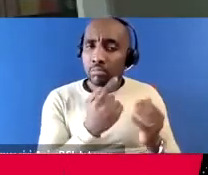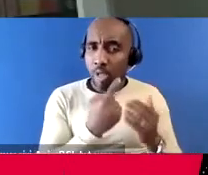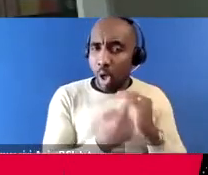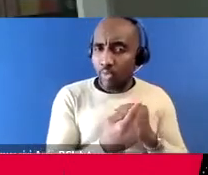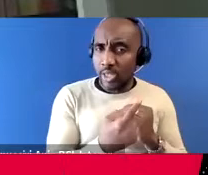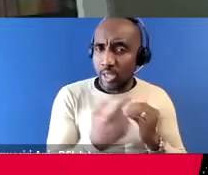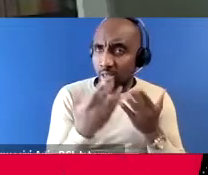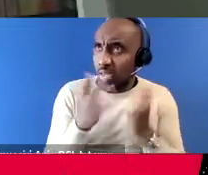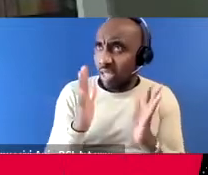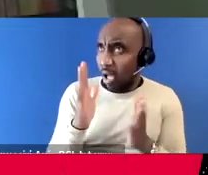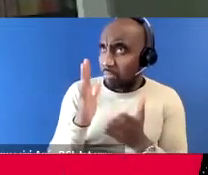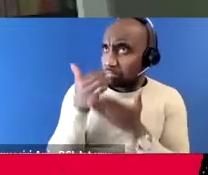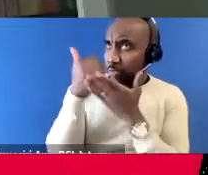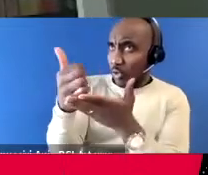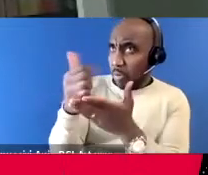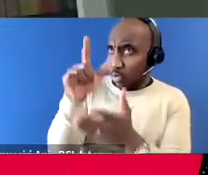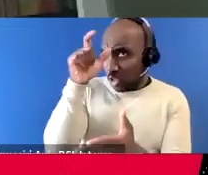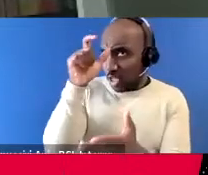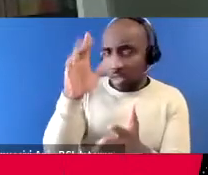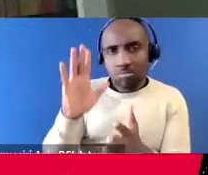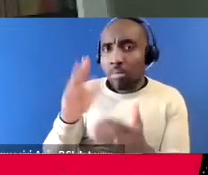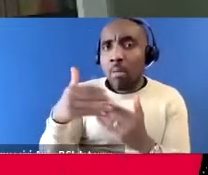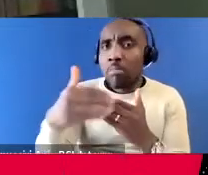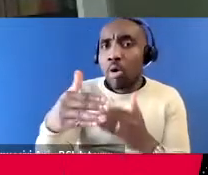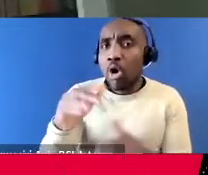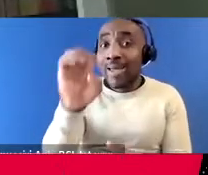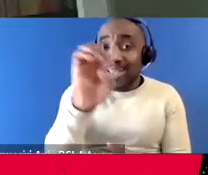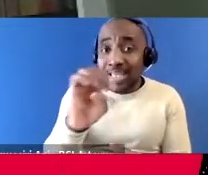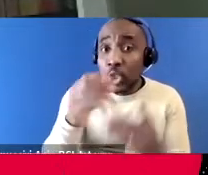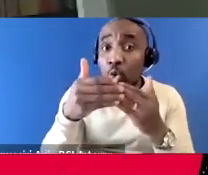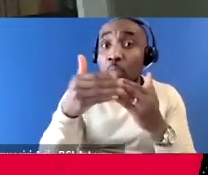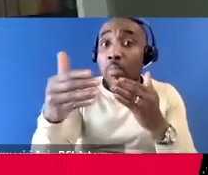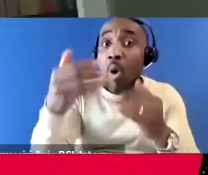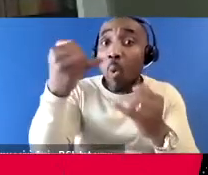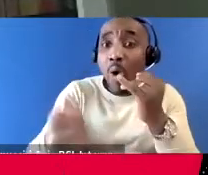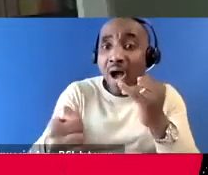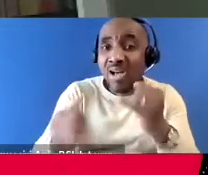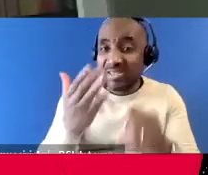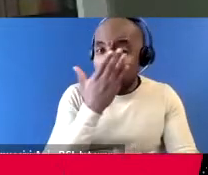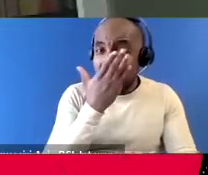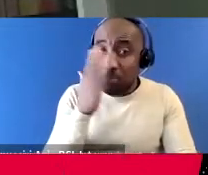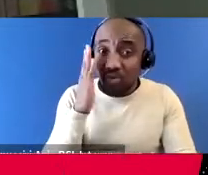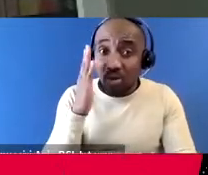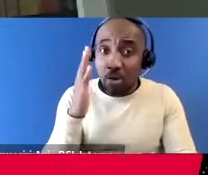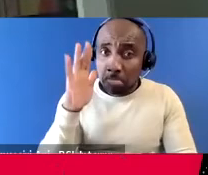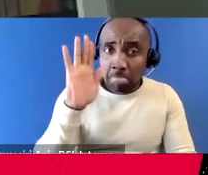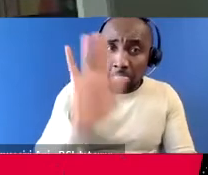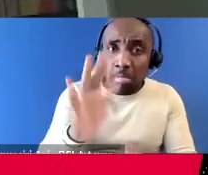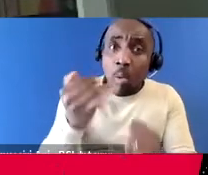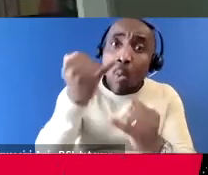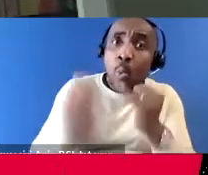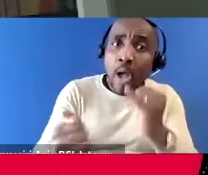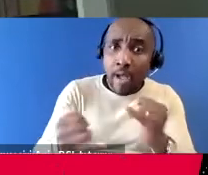openly supportive. The EU more broadly has been much more hypocritical in this space because it's been